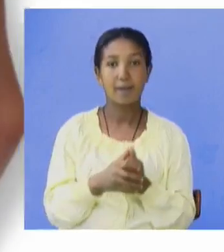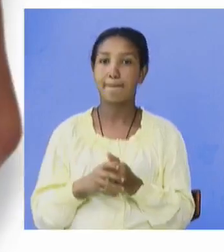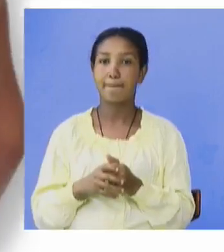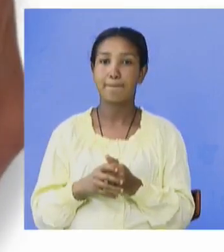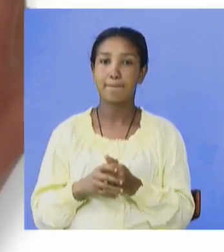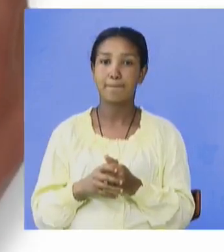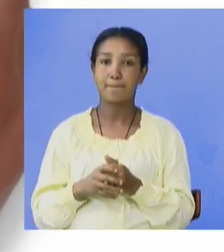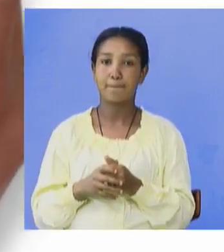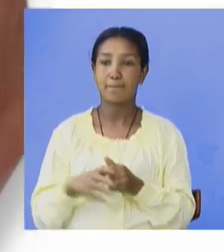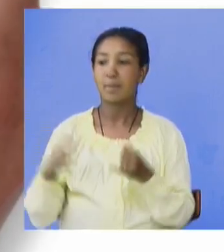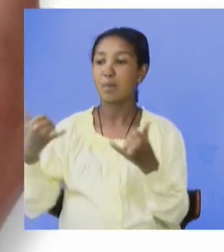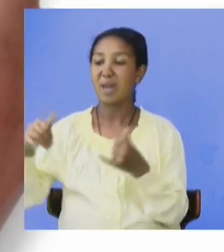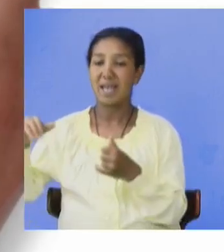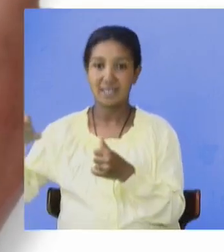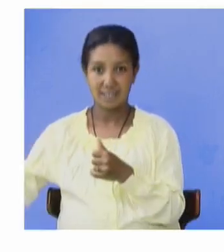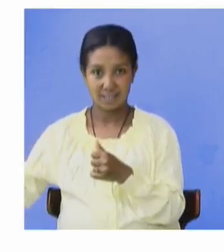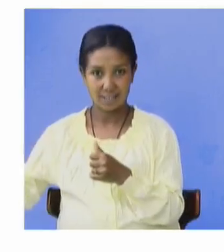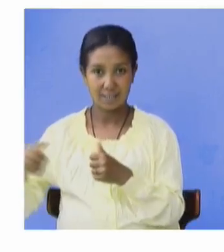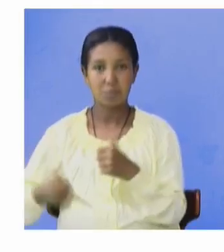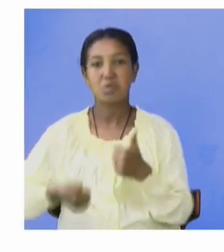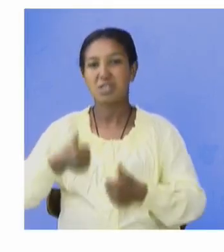B, plays.